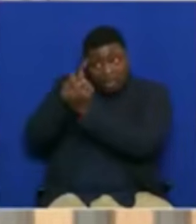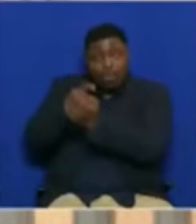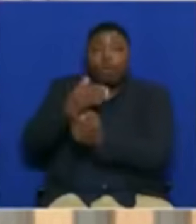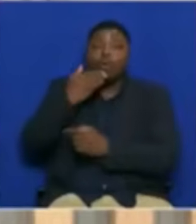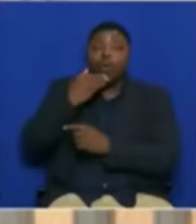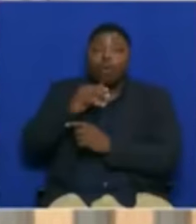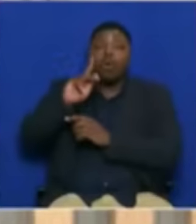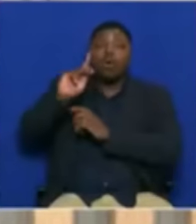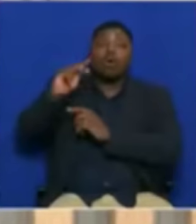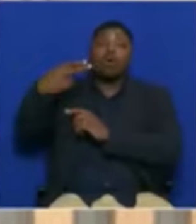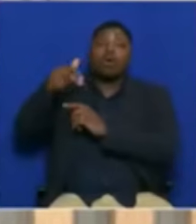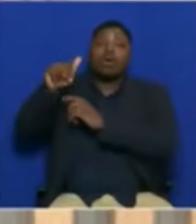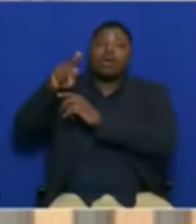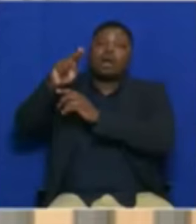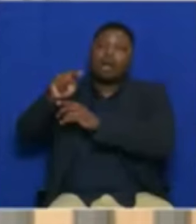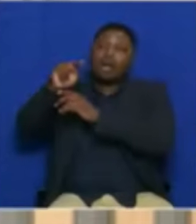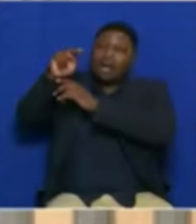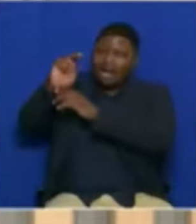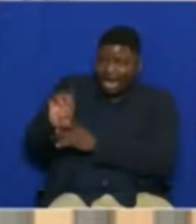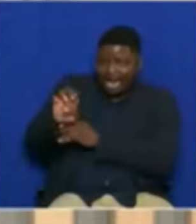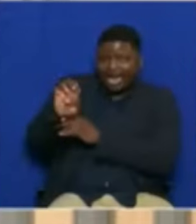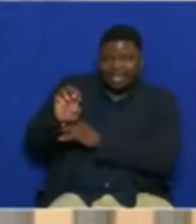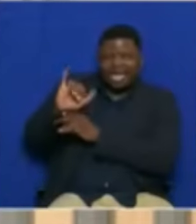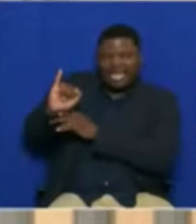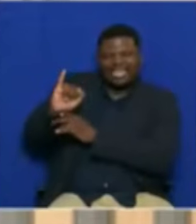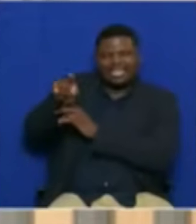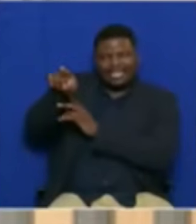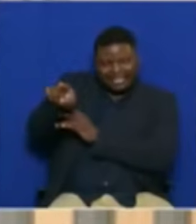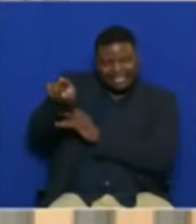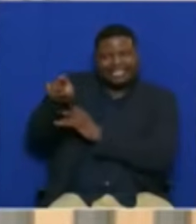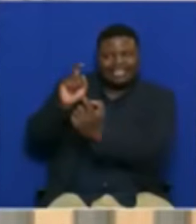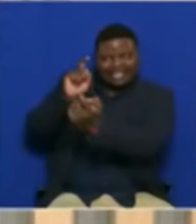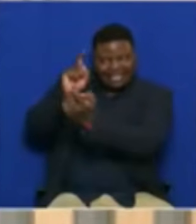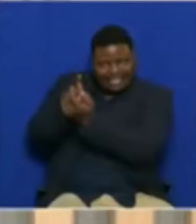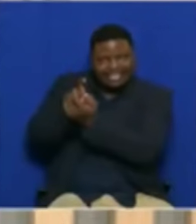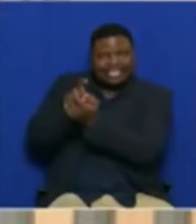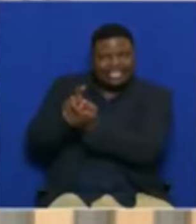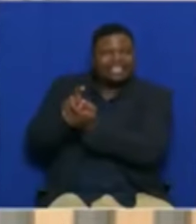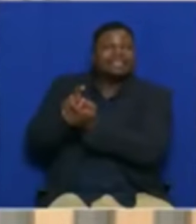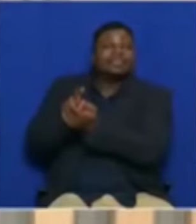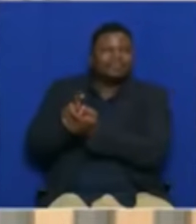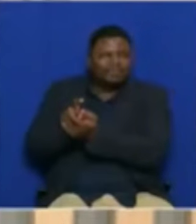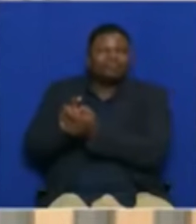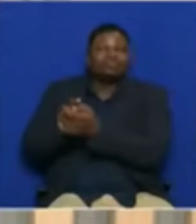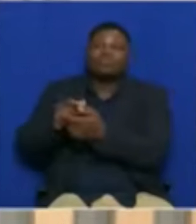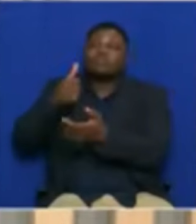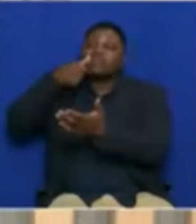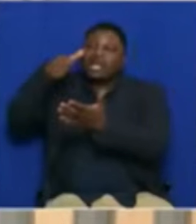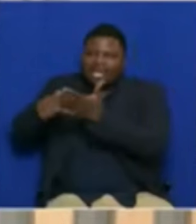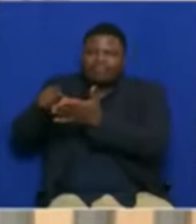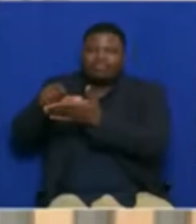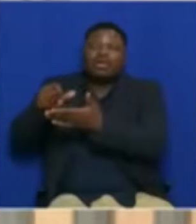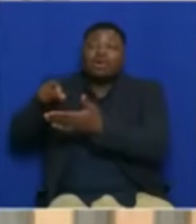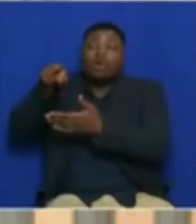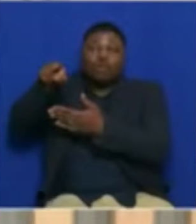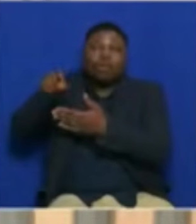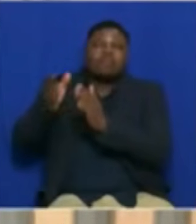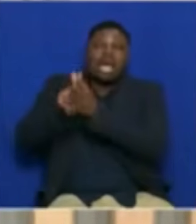letter, Yes. regarding the content of that letter. Yes. What about that content of that letter did you want him to comment